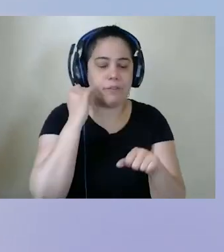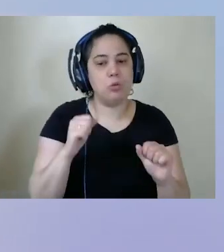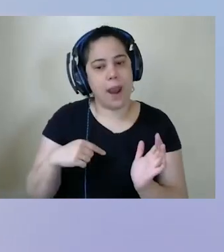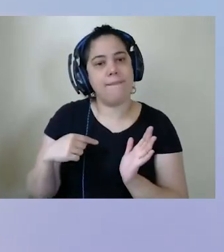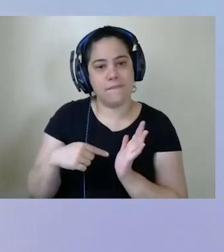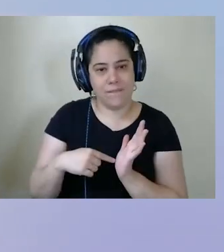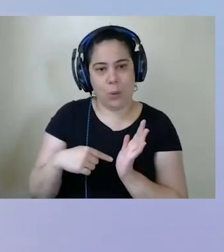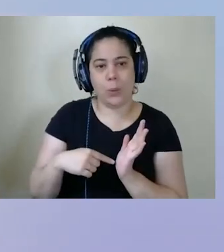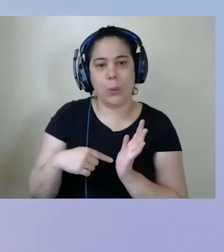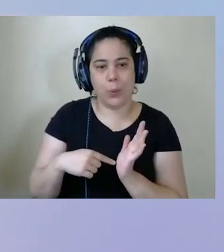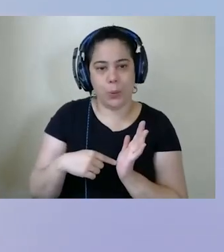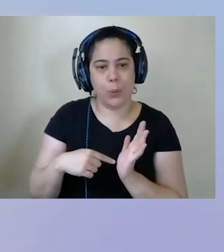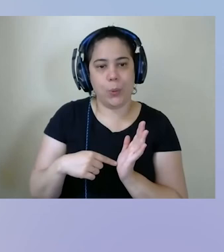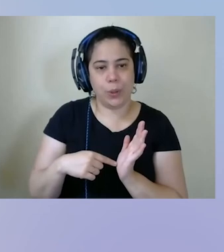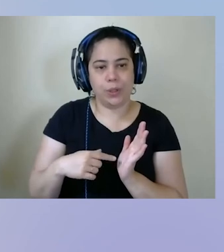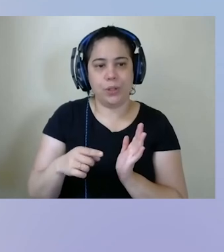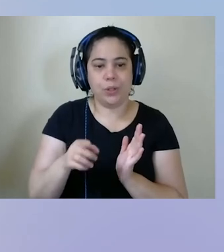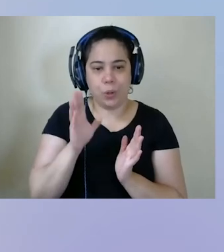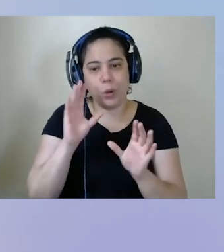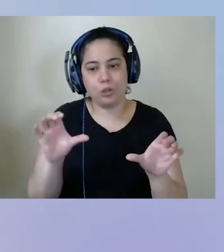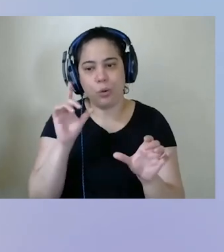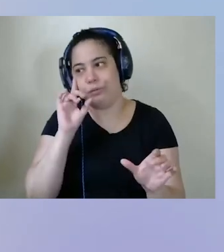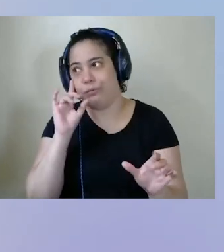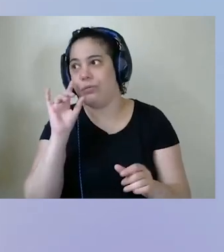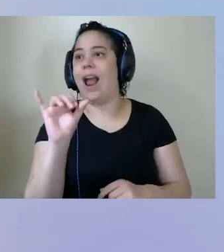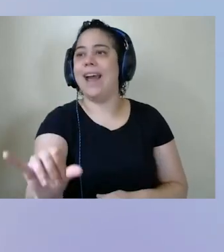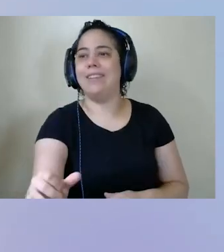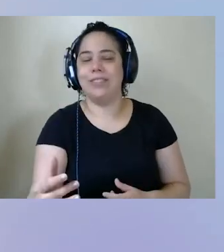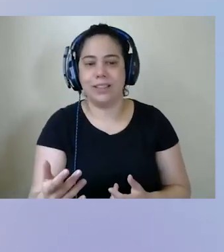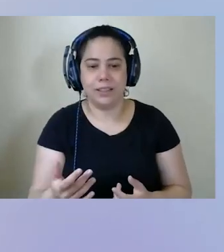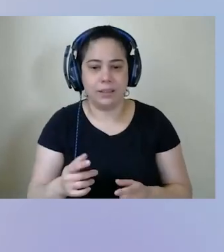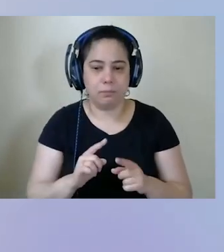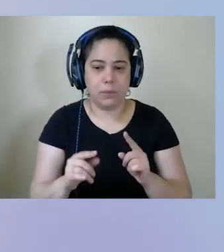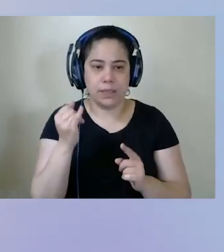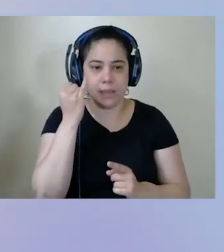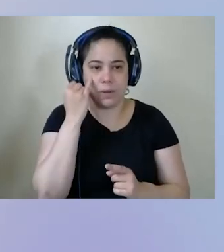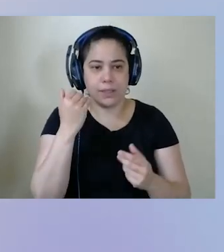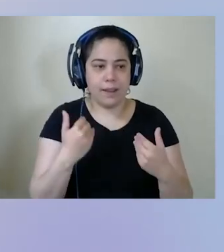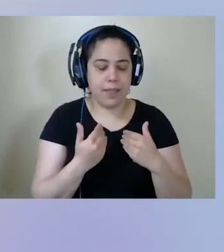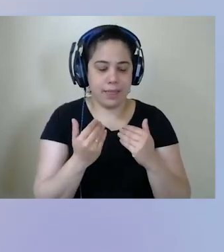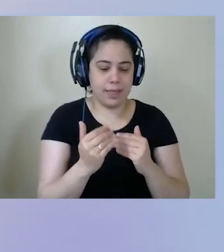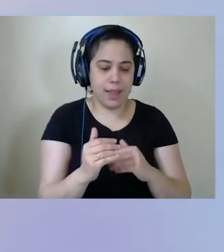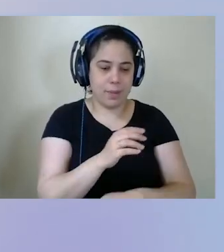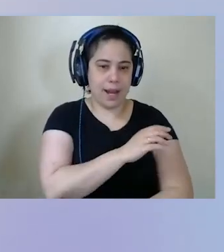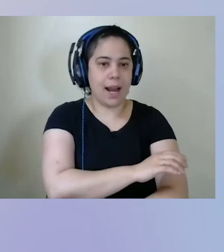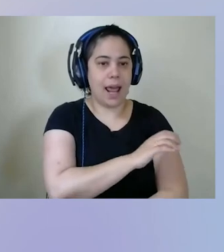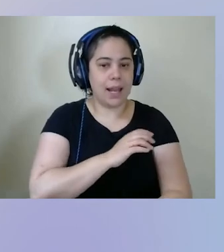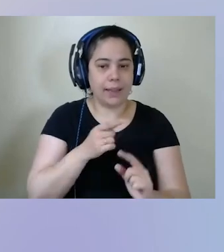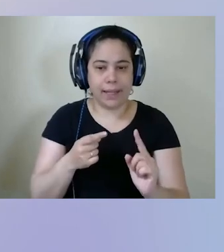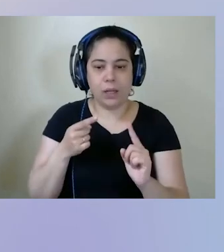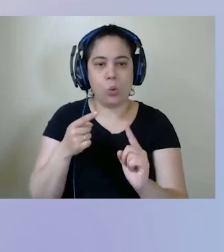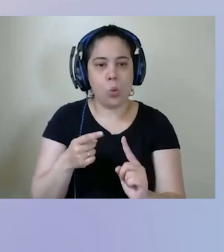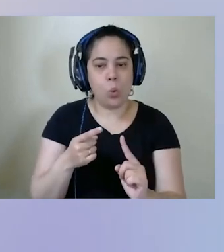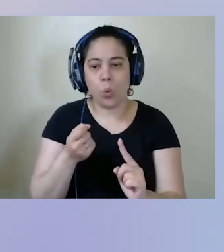it and it catches you, you will go on, you'll do it forever, right? But if you have a limited clinical goal,